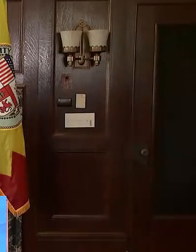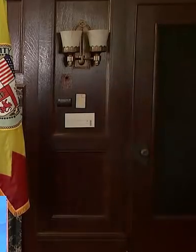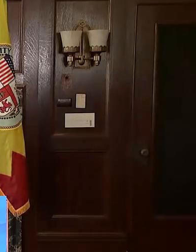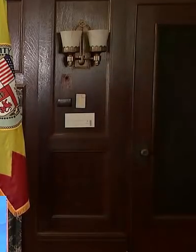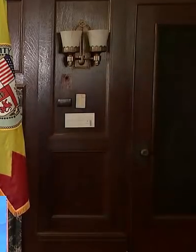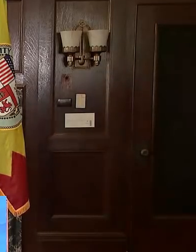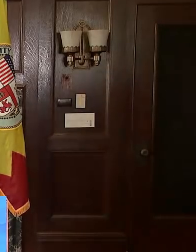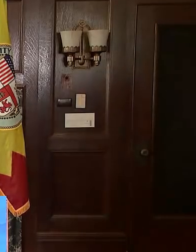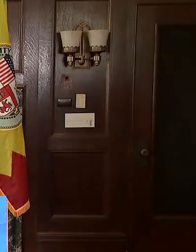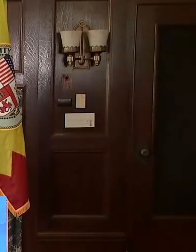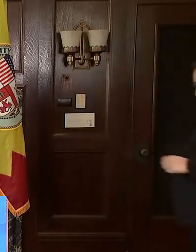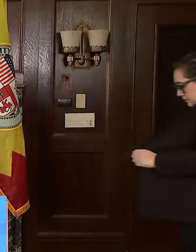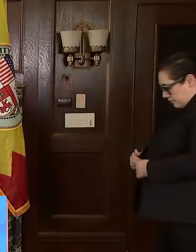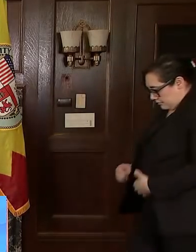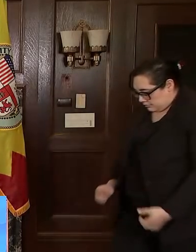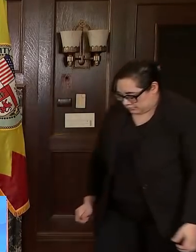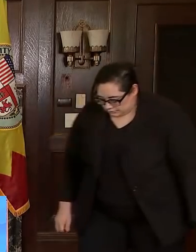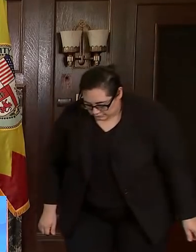I'll take the first question.